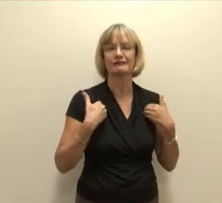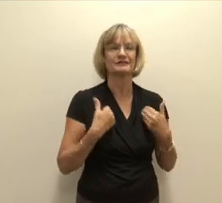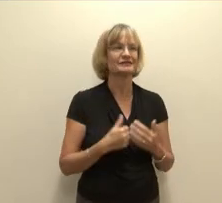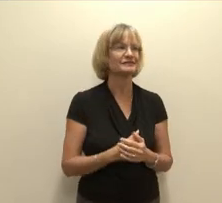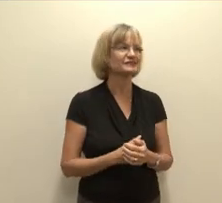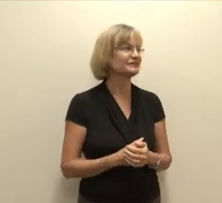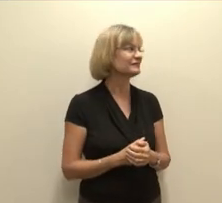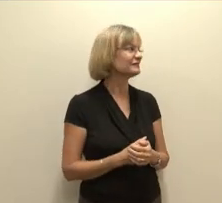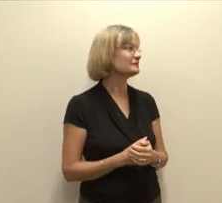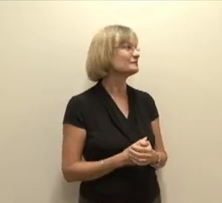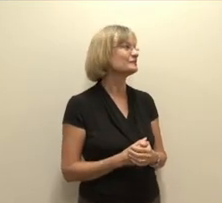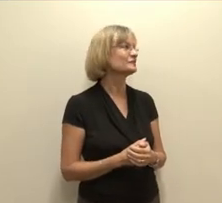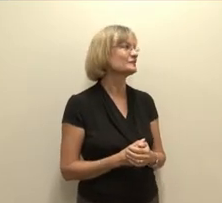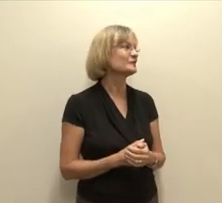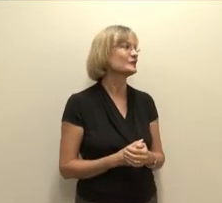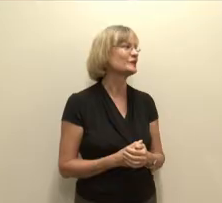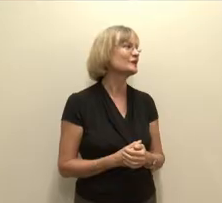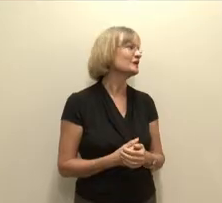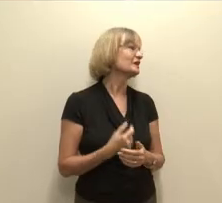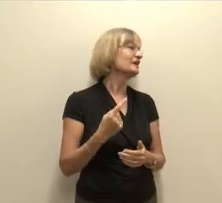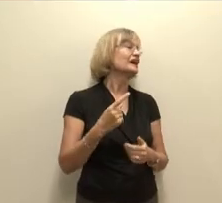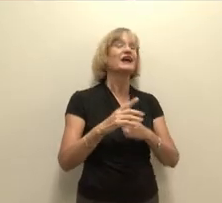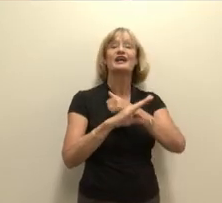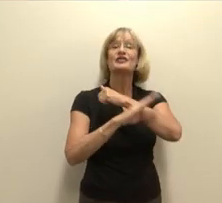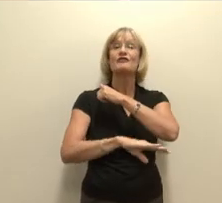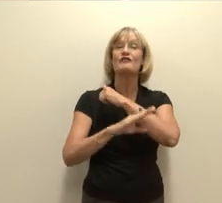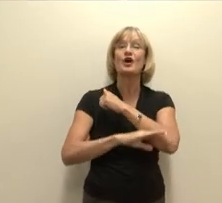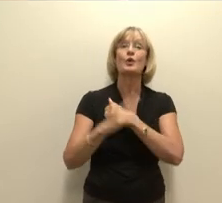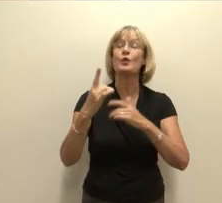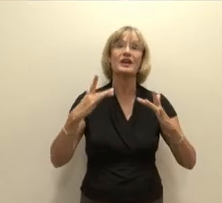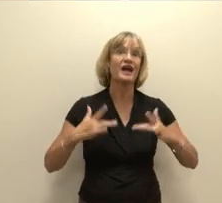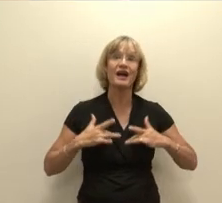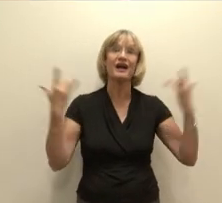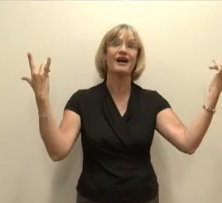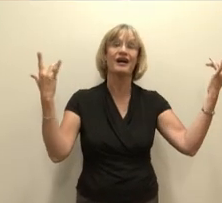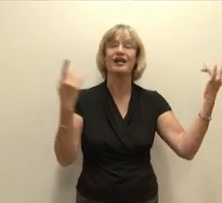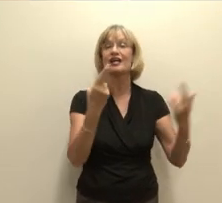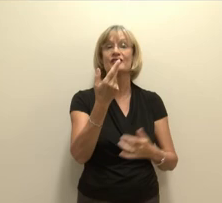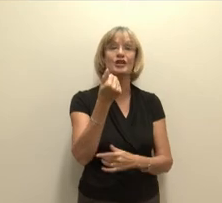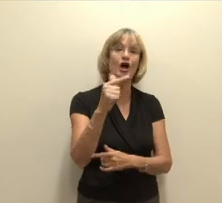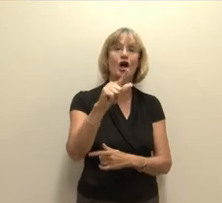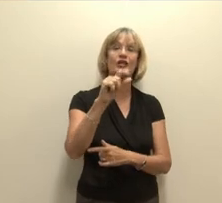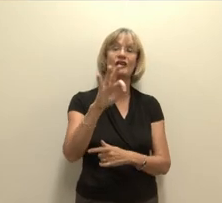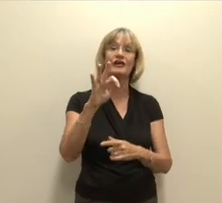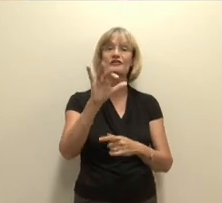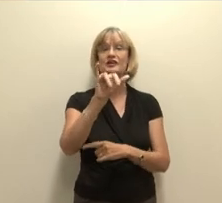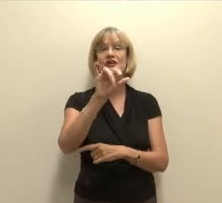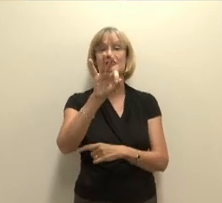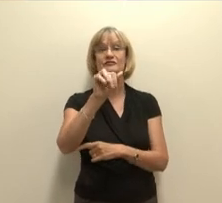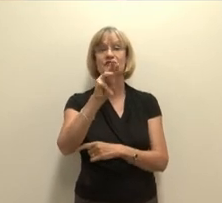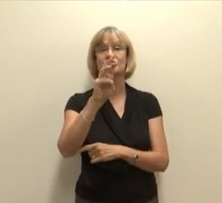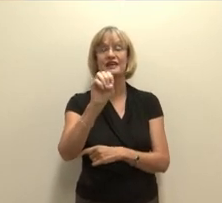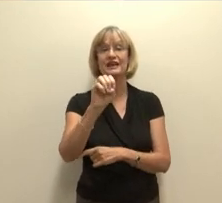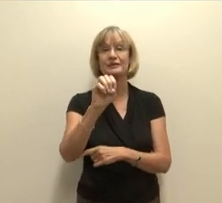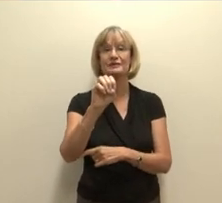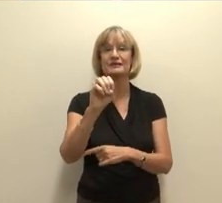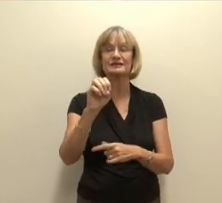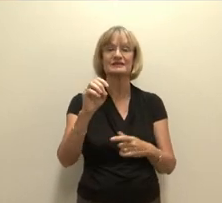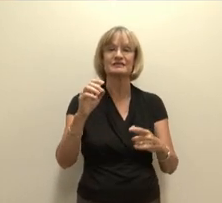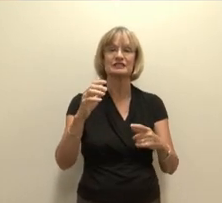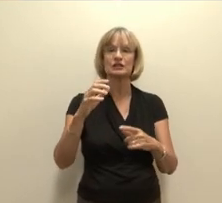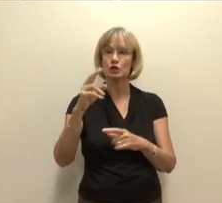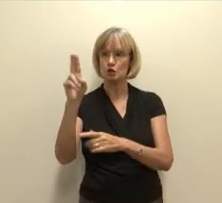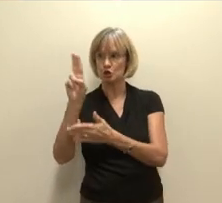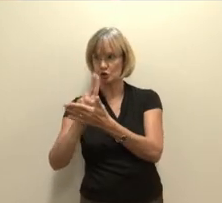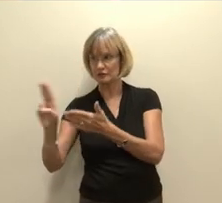We have one of the highlights of the fall tomorrow night with the Hall of Fame kickoff classic that features University